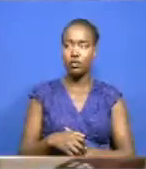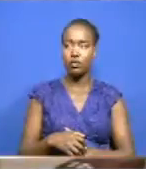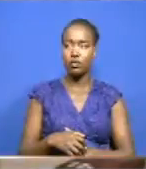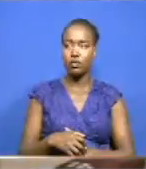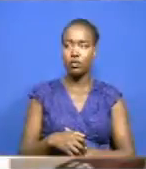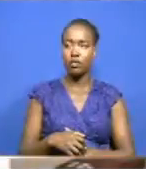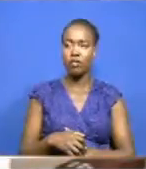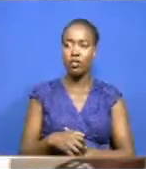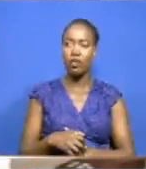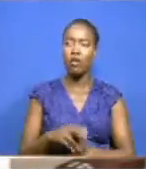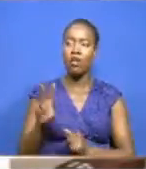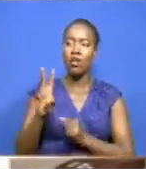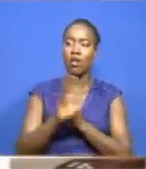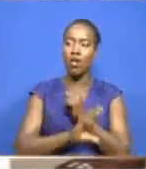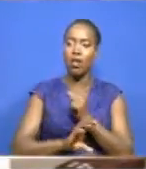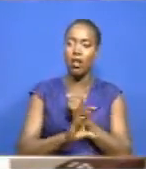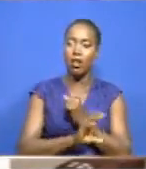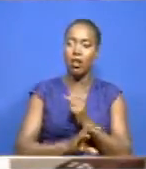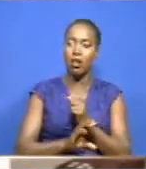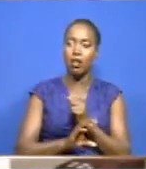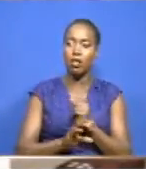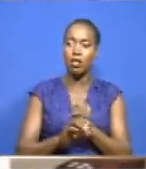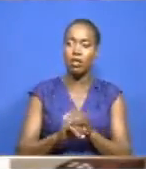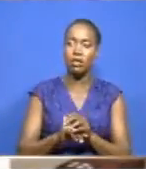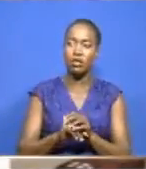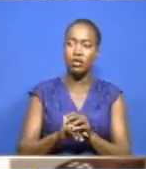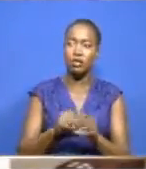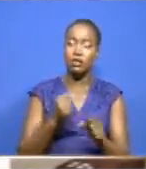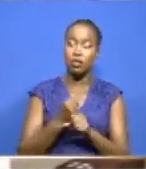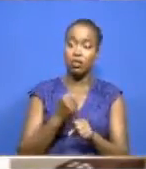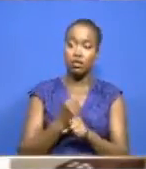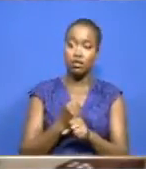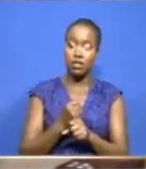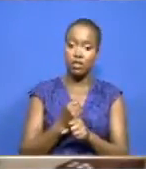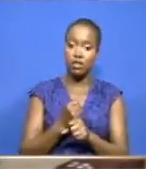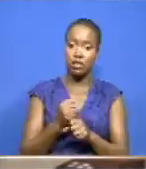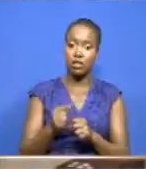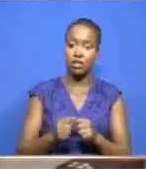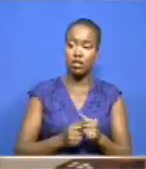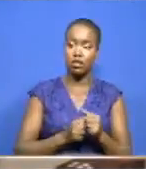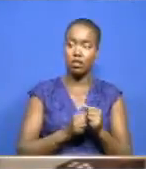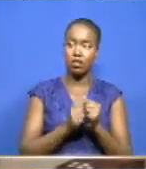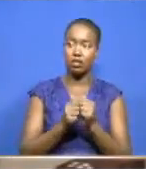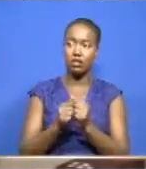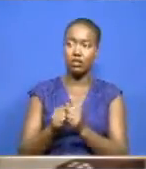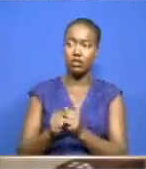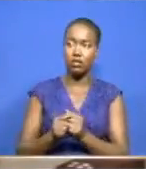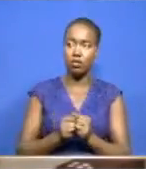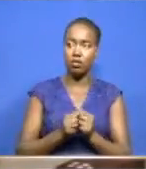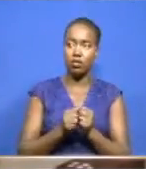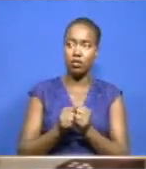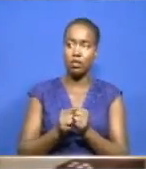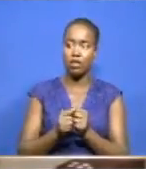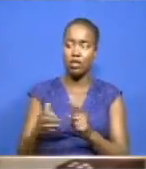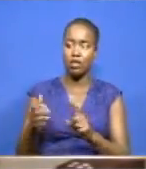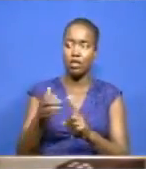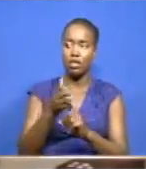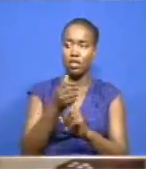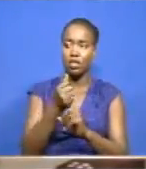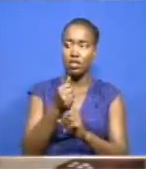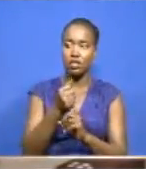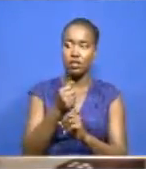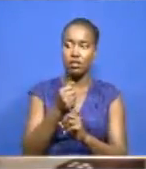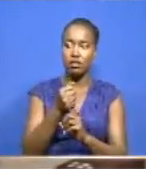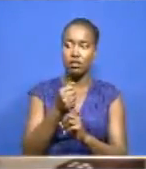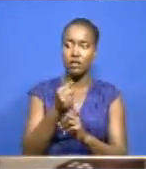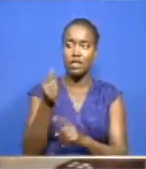Our two countries are working hard and diligently toward achieving